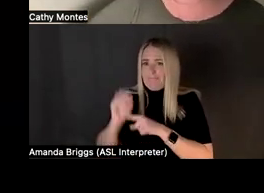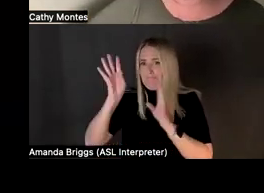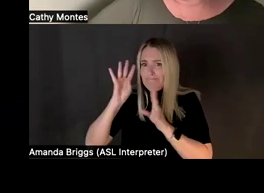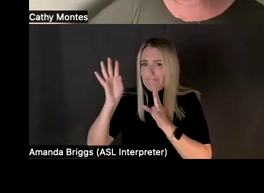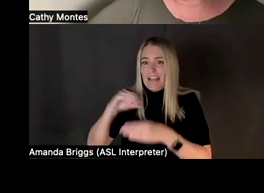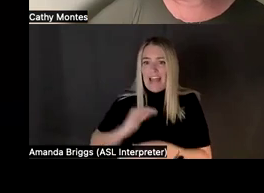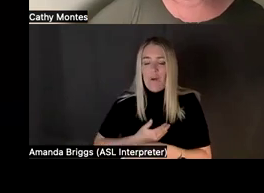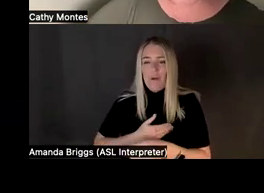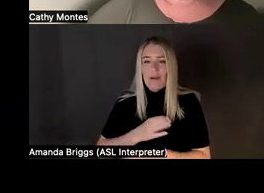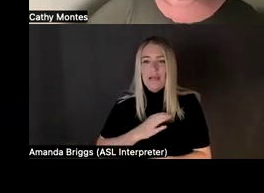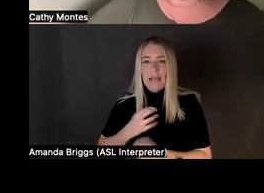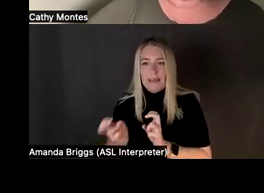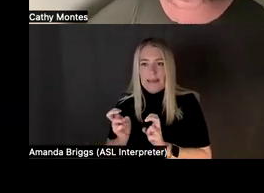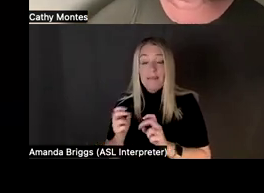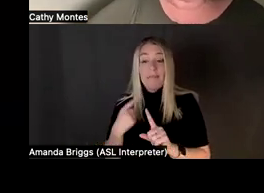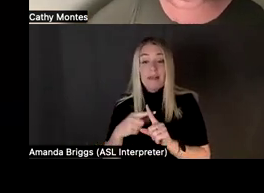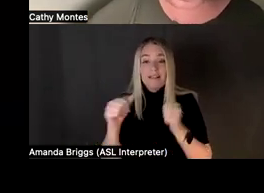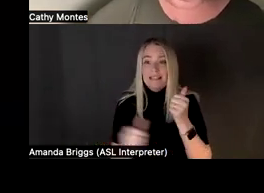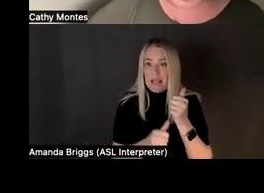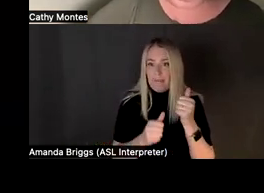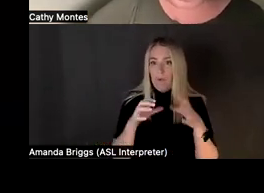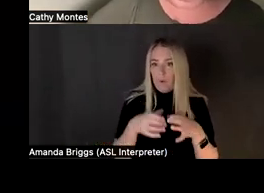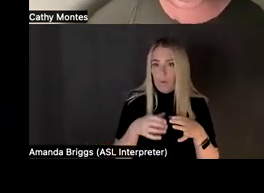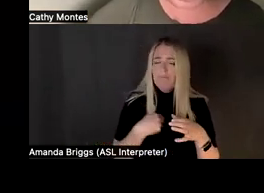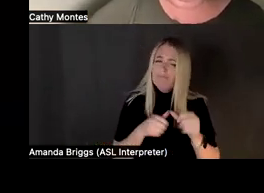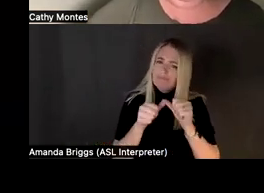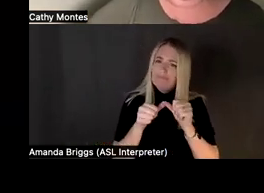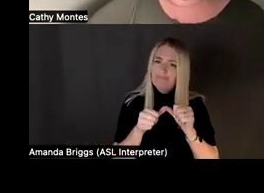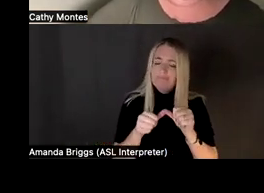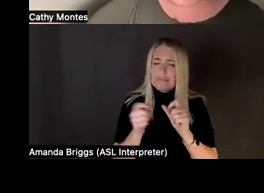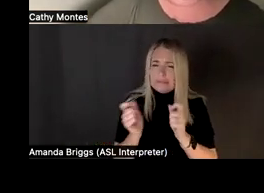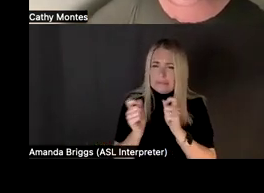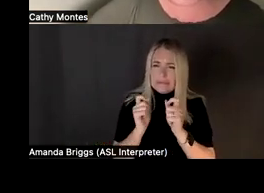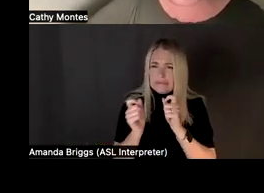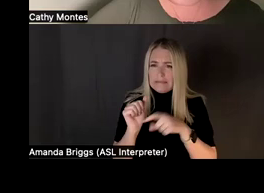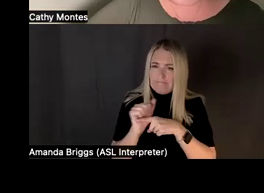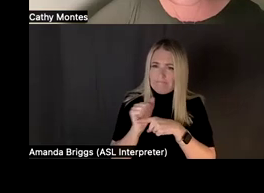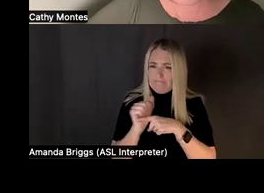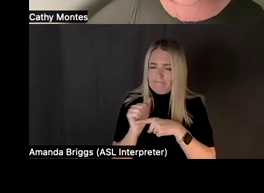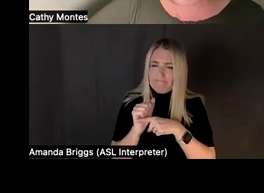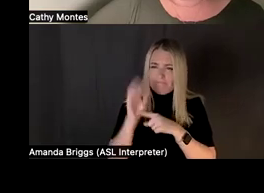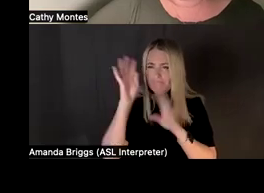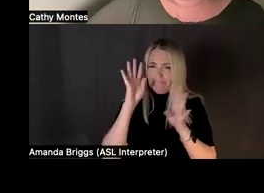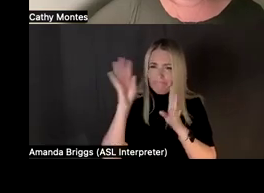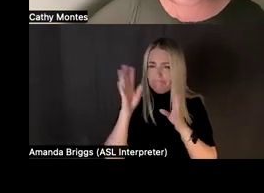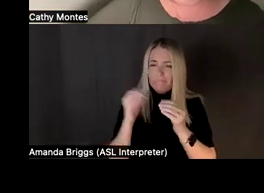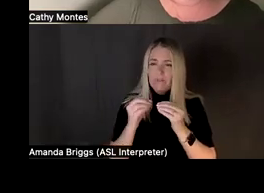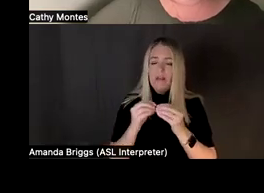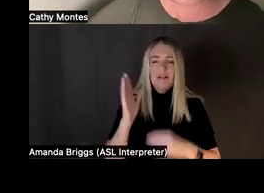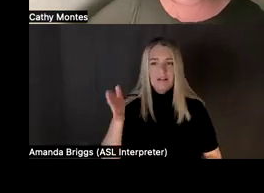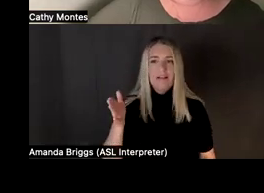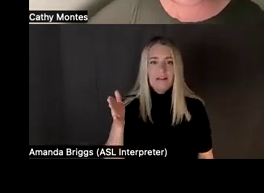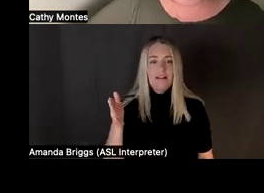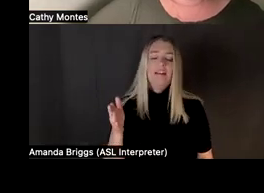safety committee and in the subgroup. And we will continue to refine and drill and practice. And